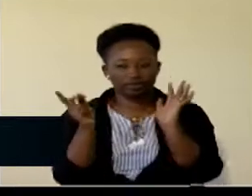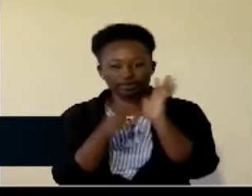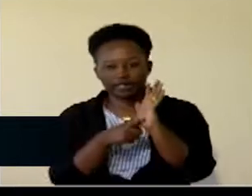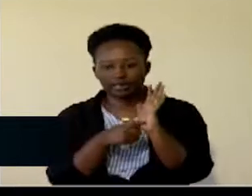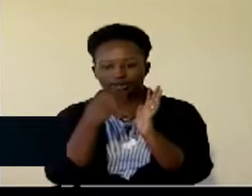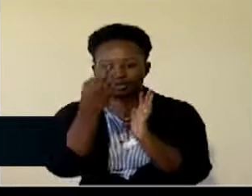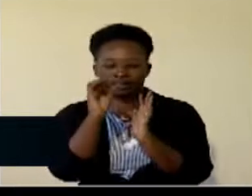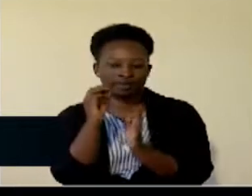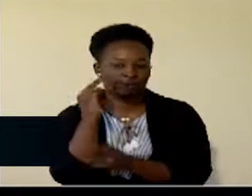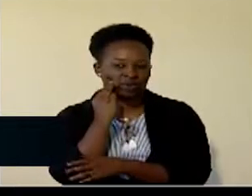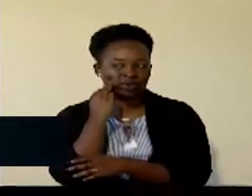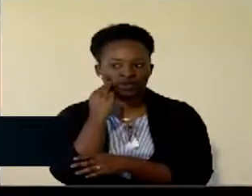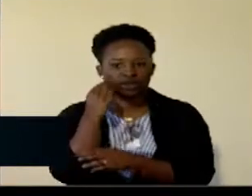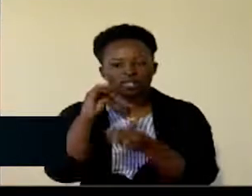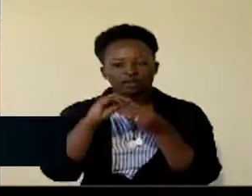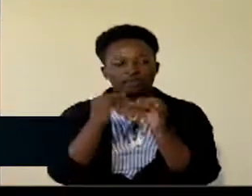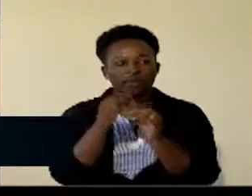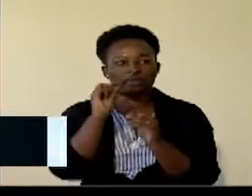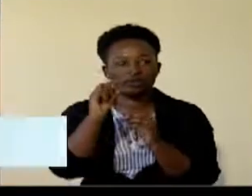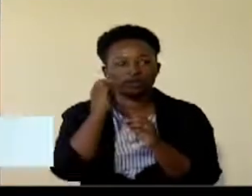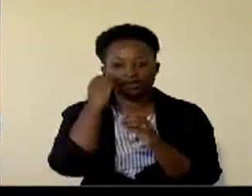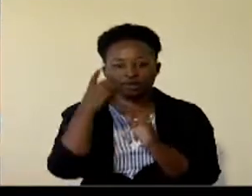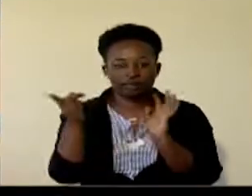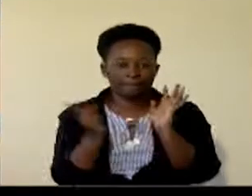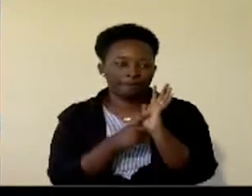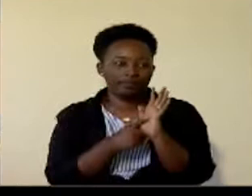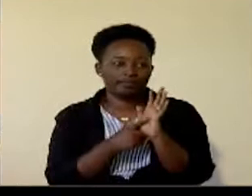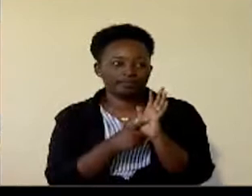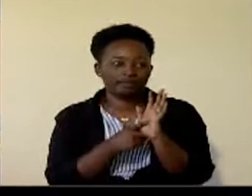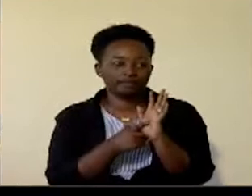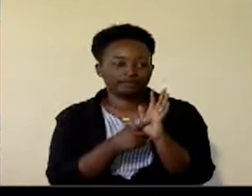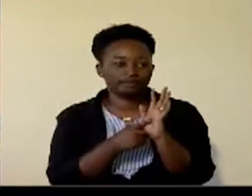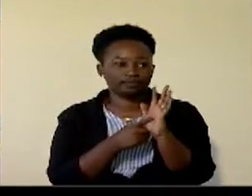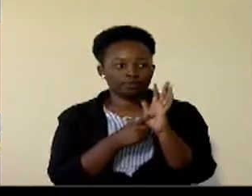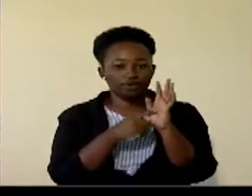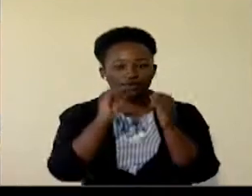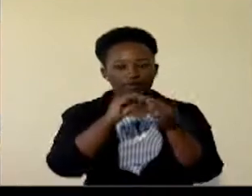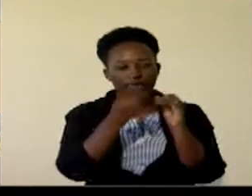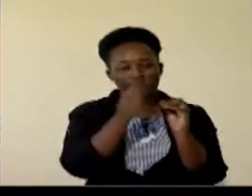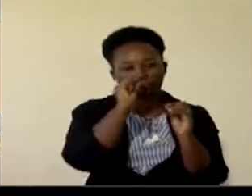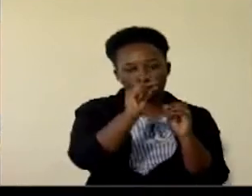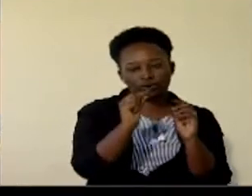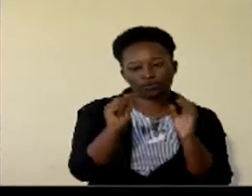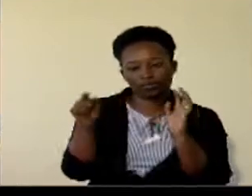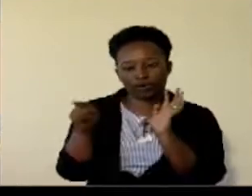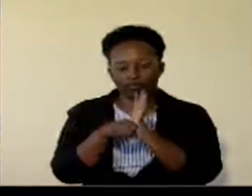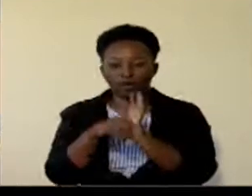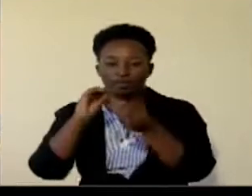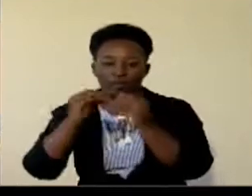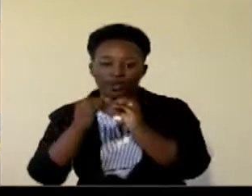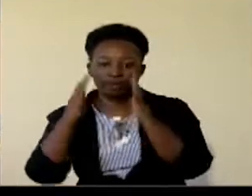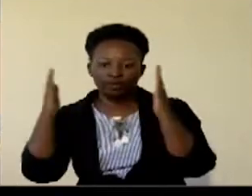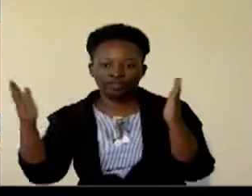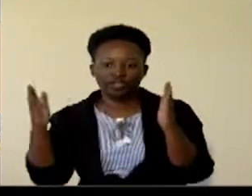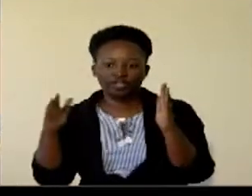million. This is a small figure. If you get a small figure and you subtract it from a big figure, you will get a negative. Now, 20